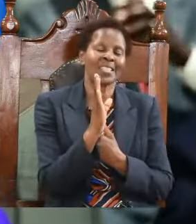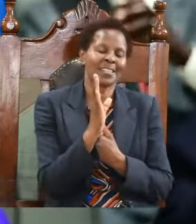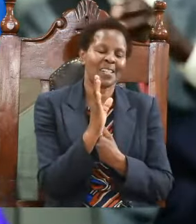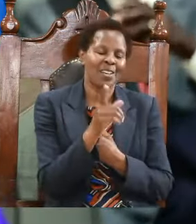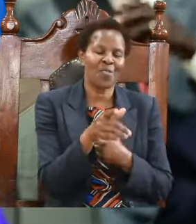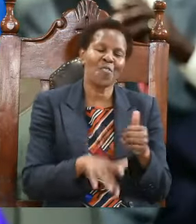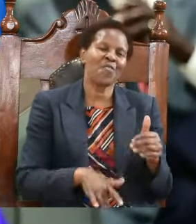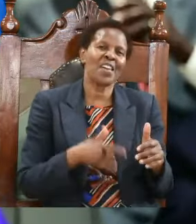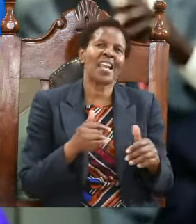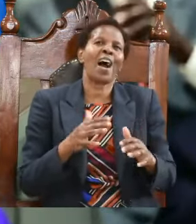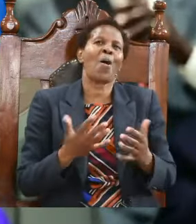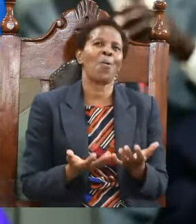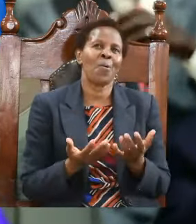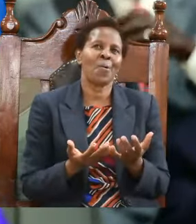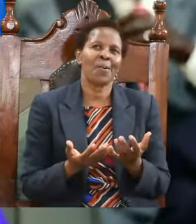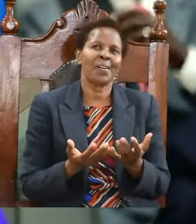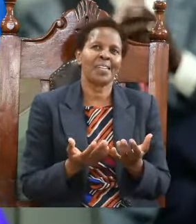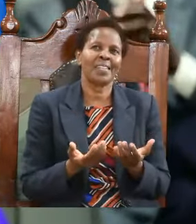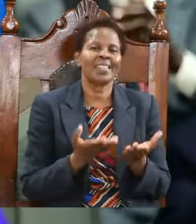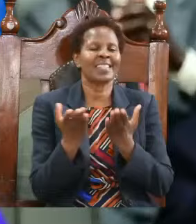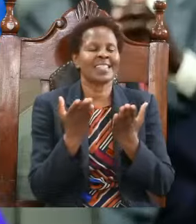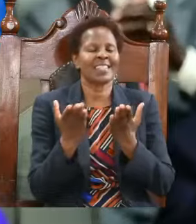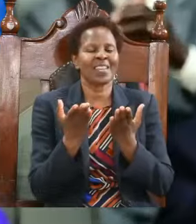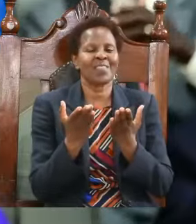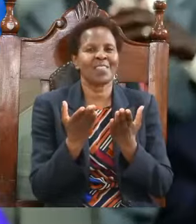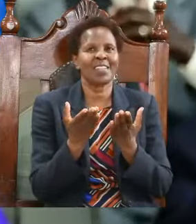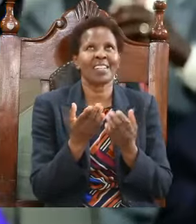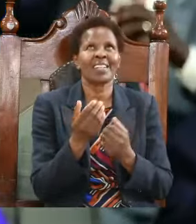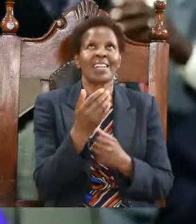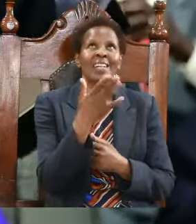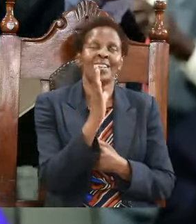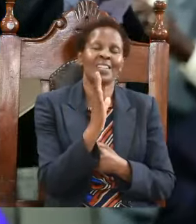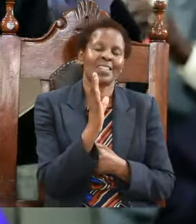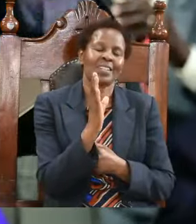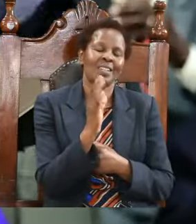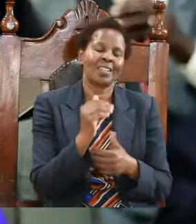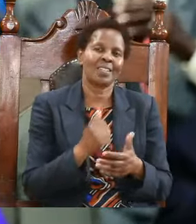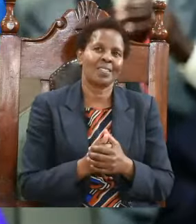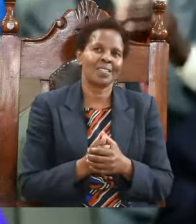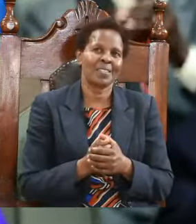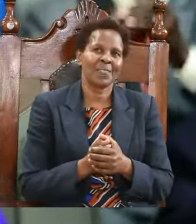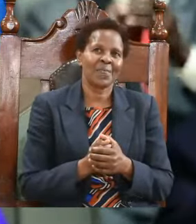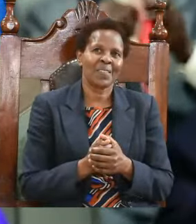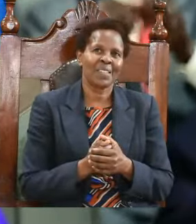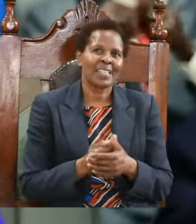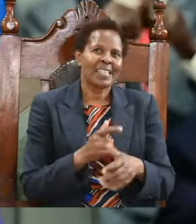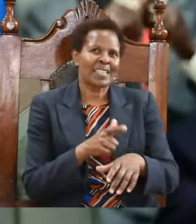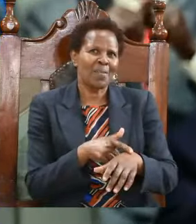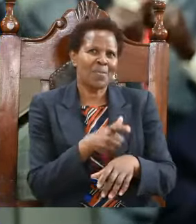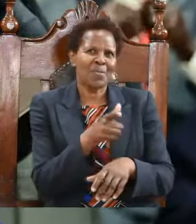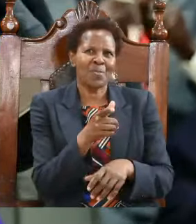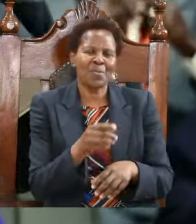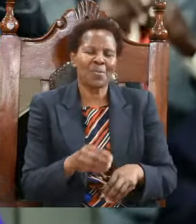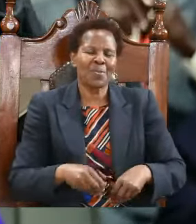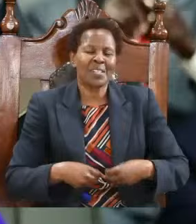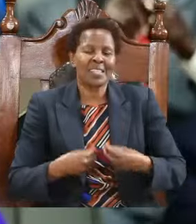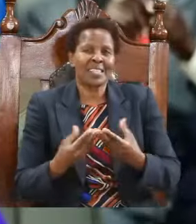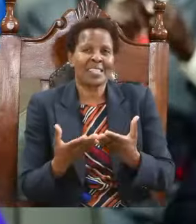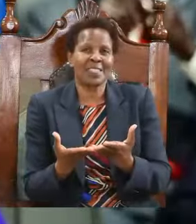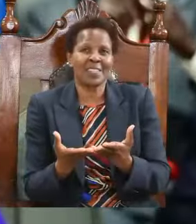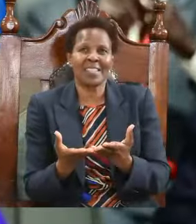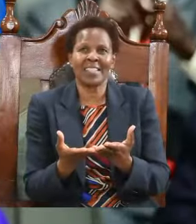How do you feel? When it comes to the service of the Lord, Even when you are being given a post, when